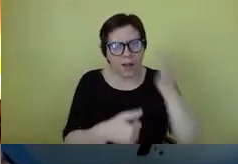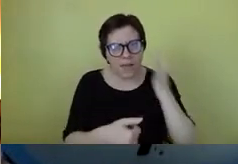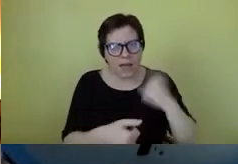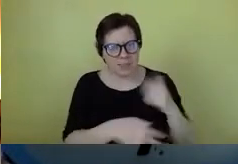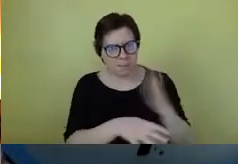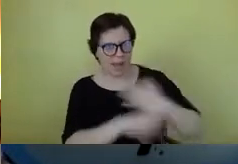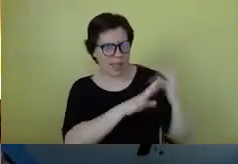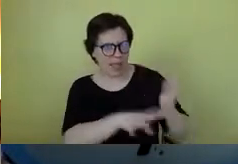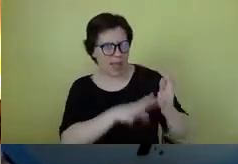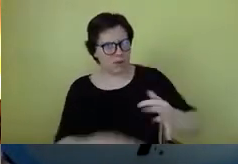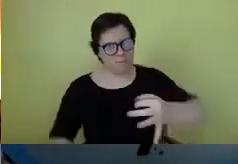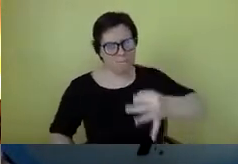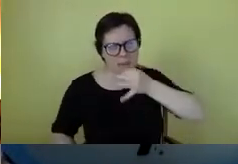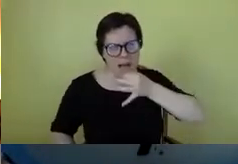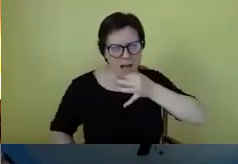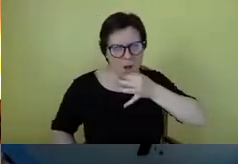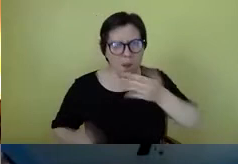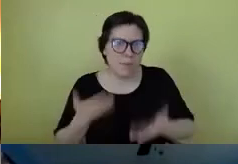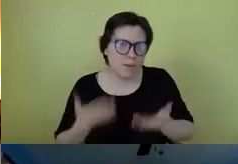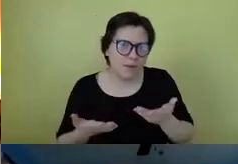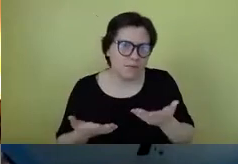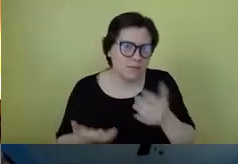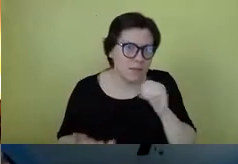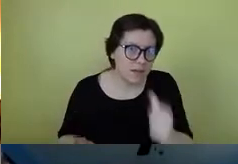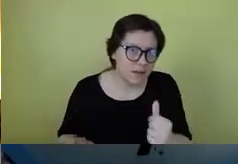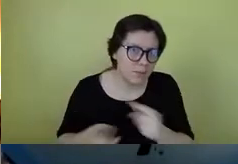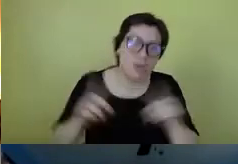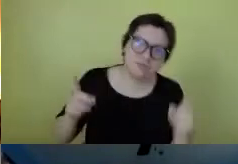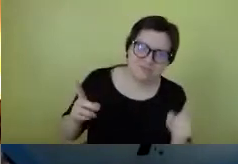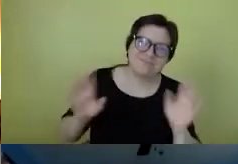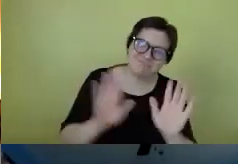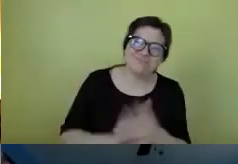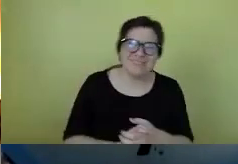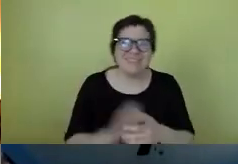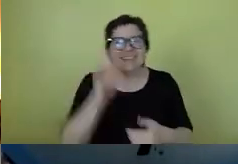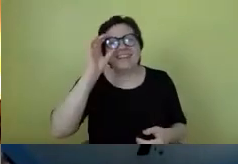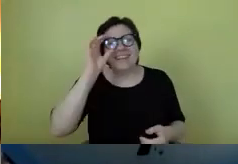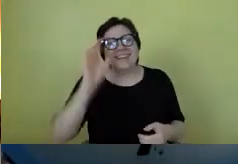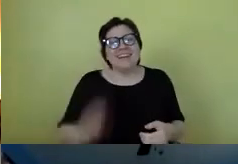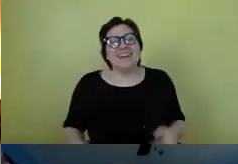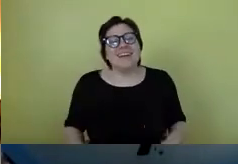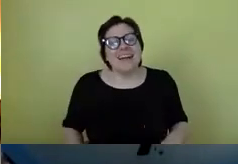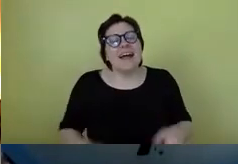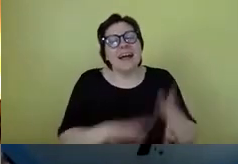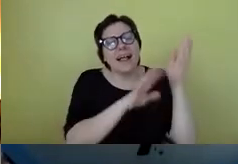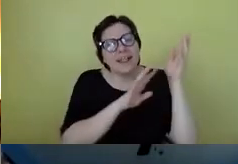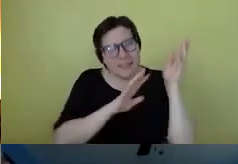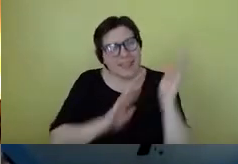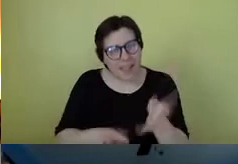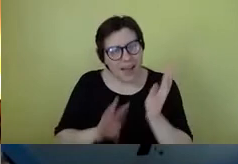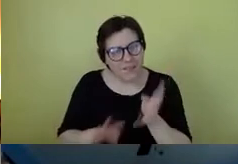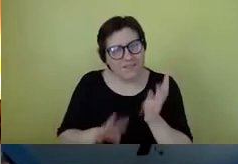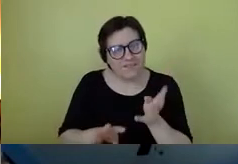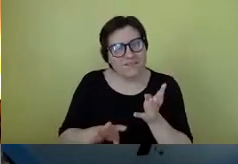I may be just being facetious. But the fact that live stream